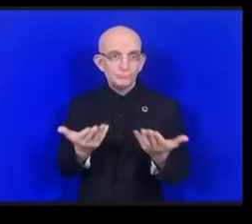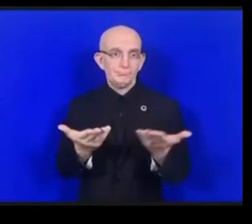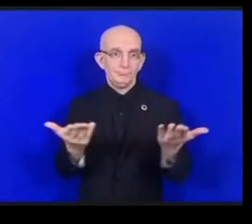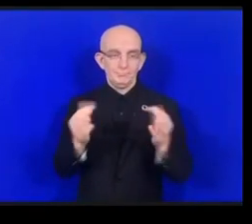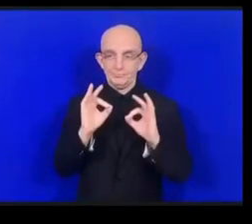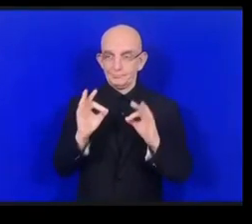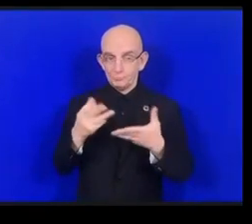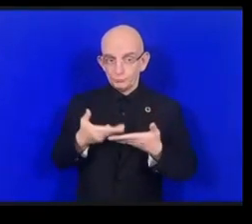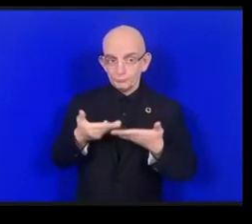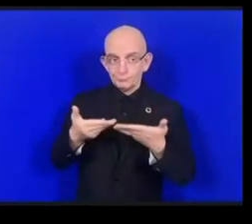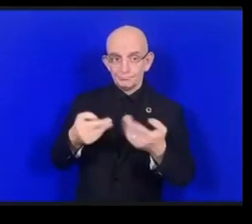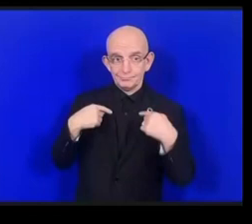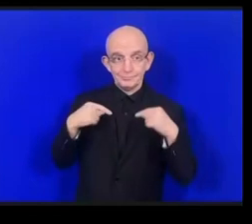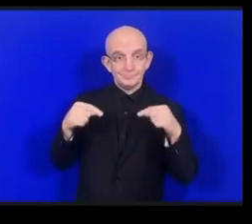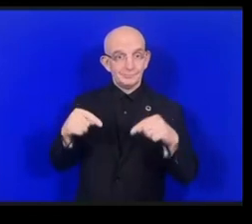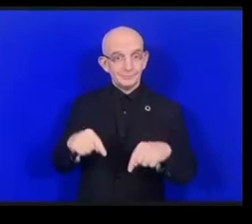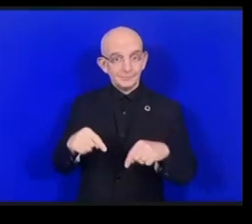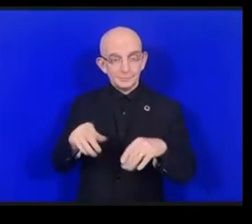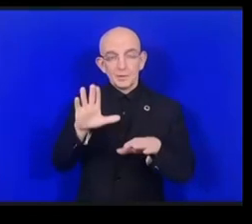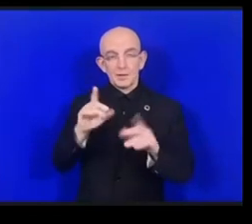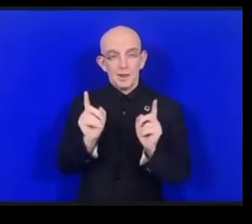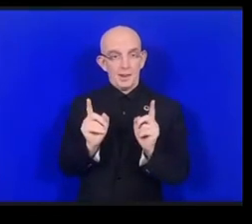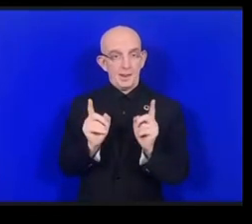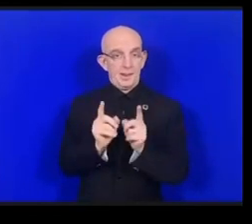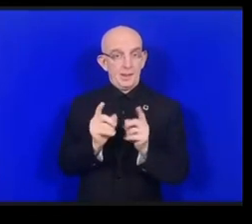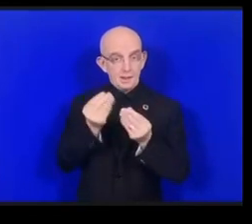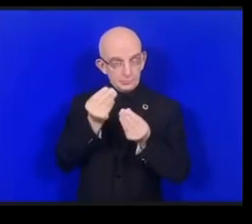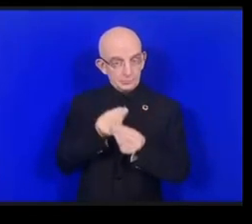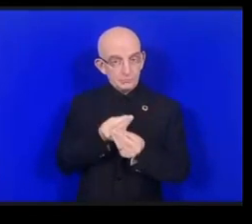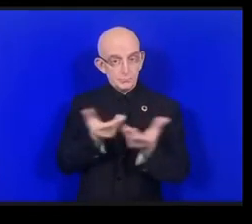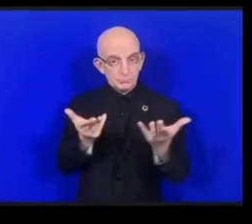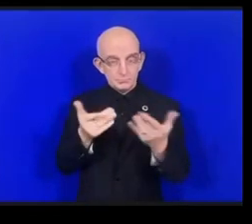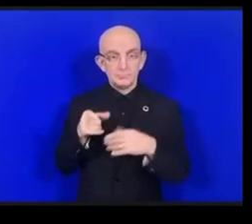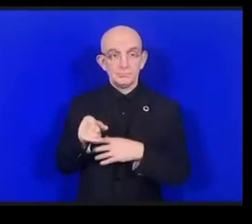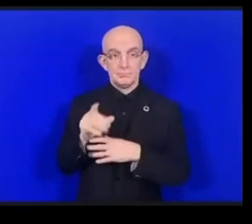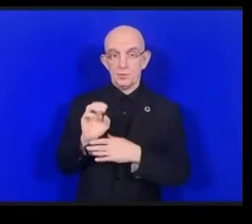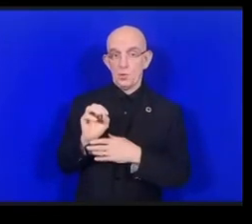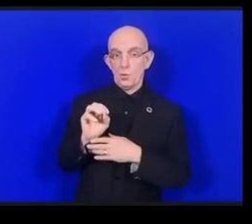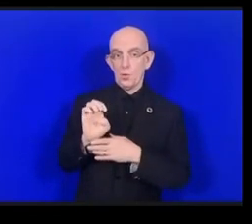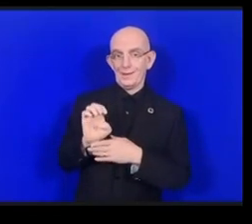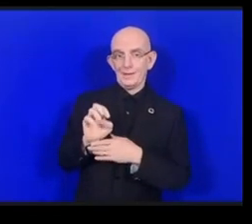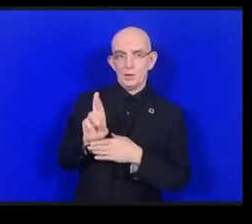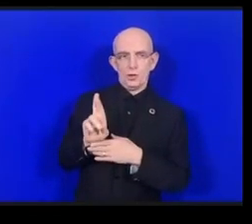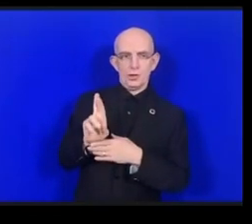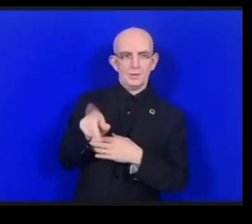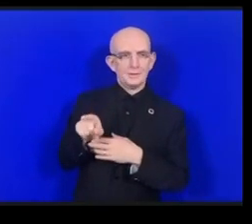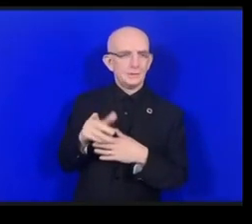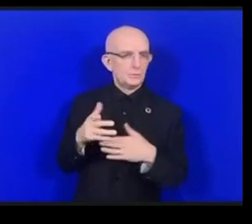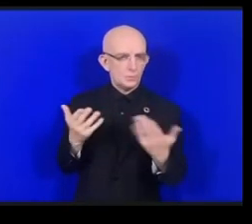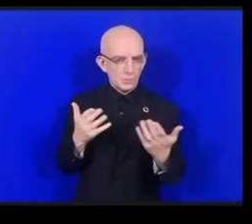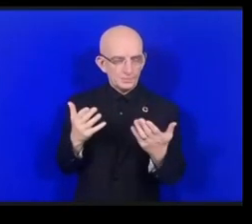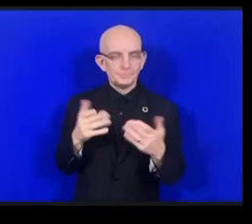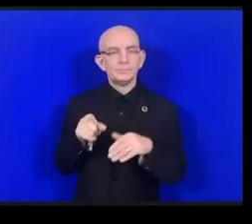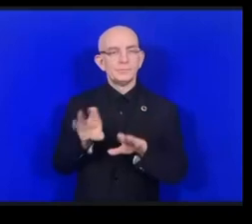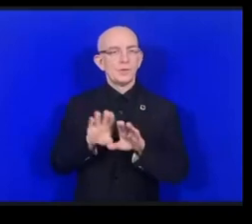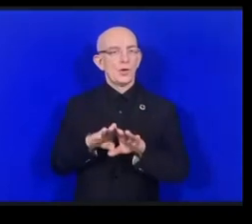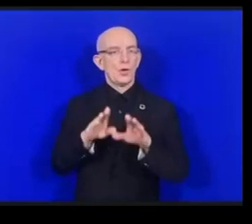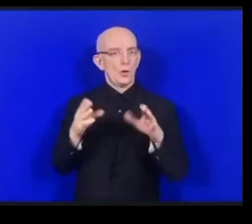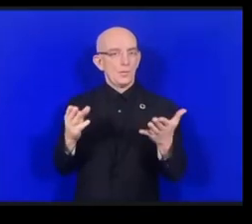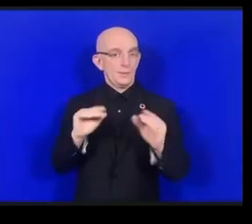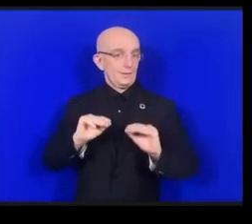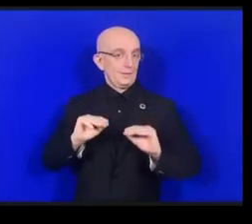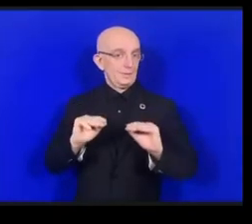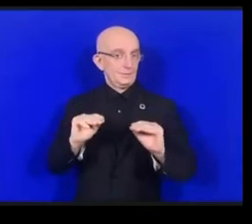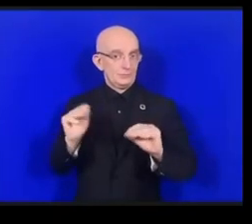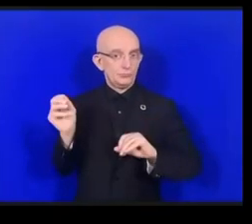educational resources Dynamic Coalition is uh a newbie to the dynamic Coalition family uh only